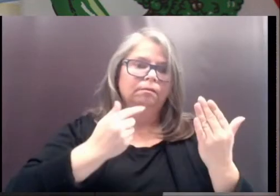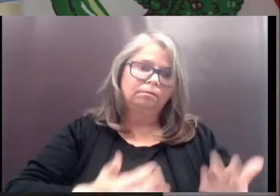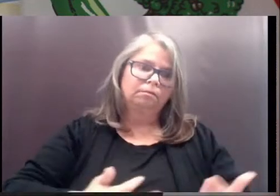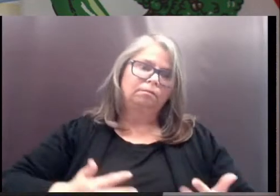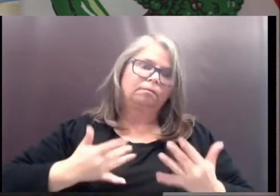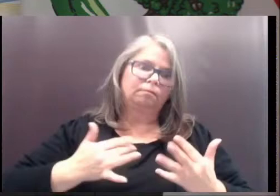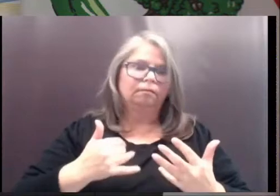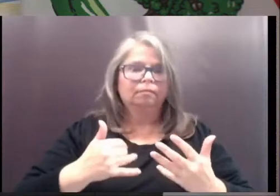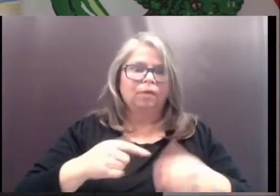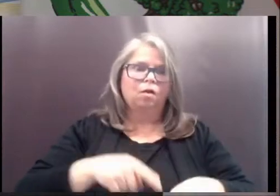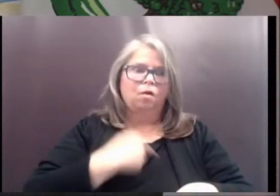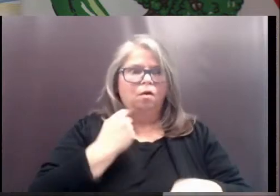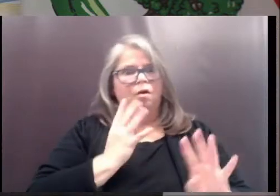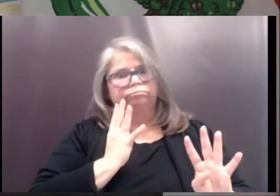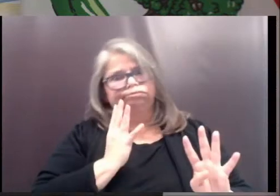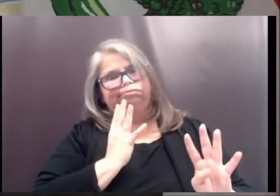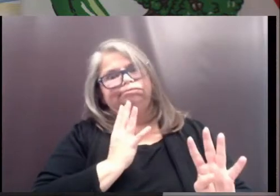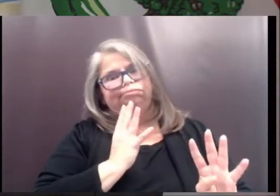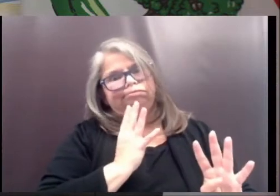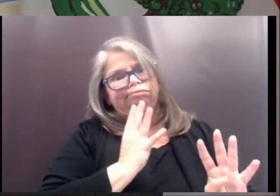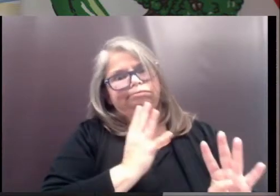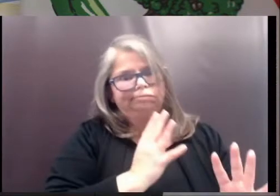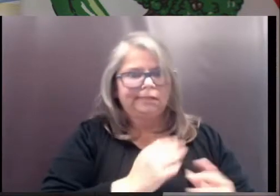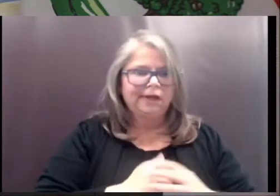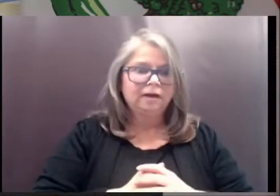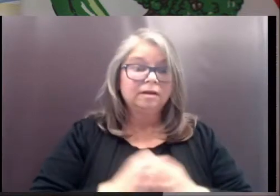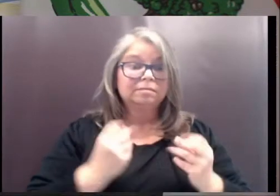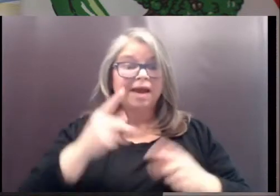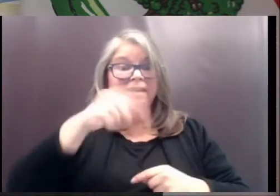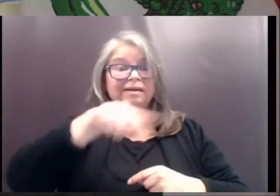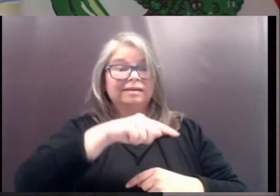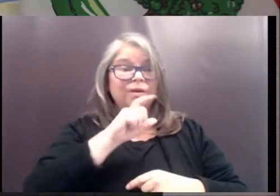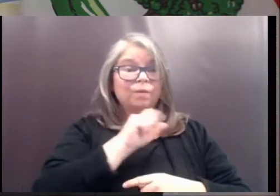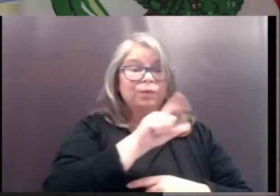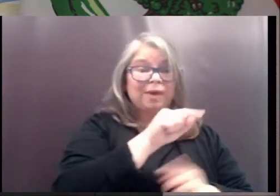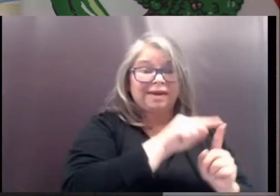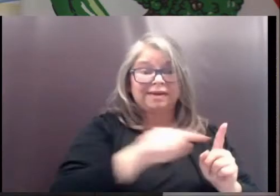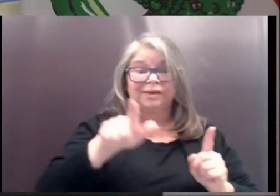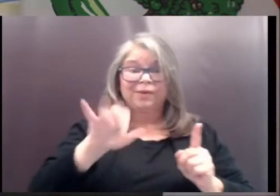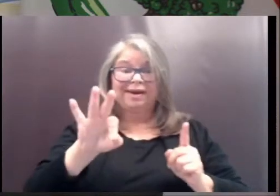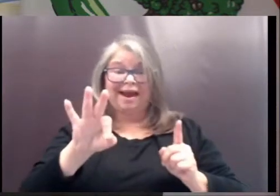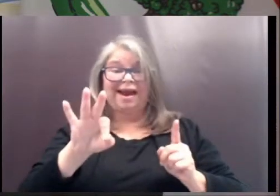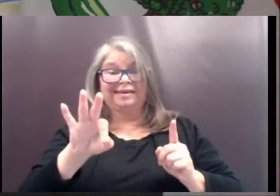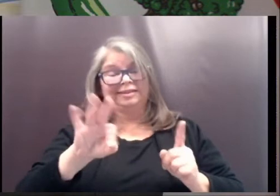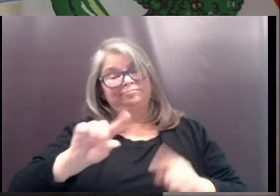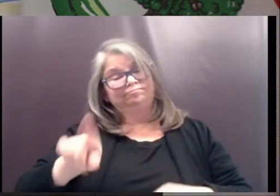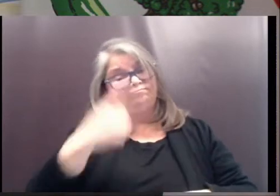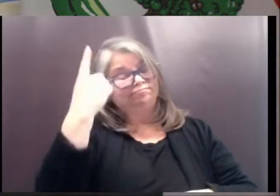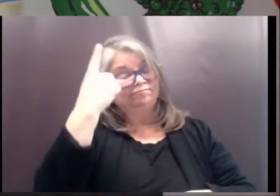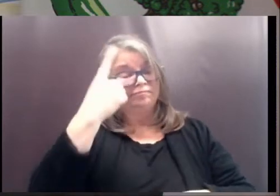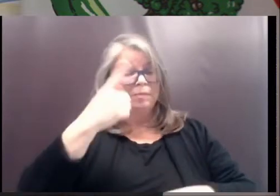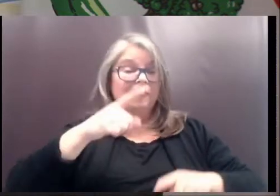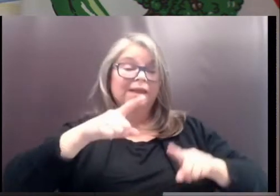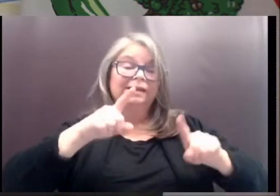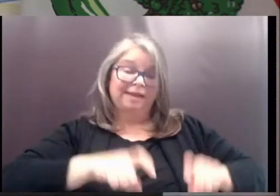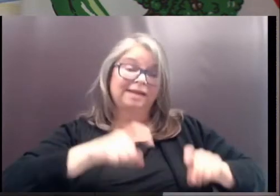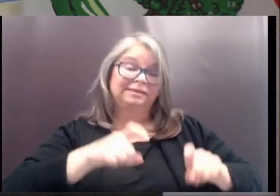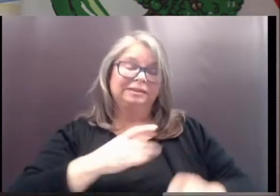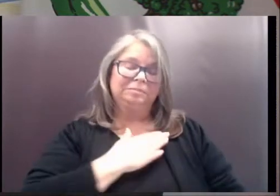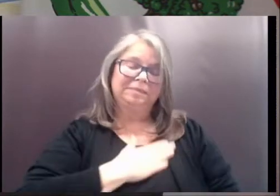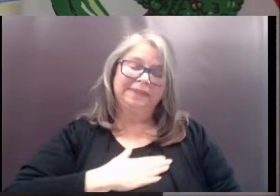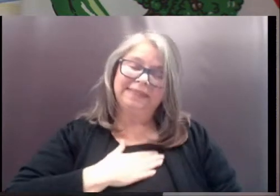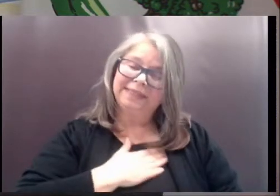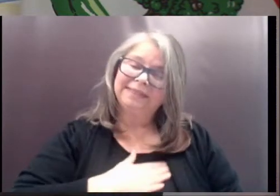the population is being asked to be tested. Please be patient. Our staff at the testing clinics and labs are working as hard as